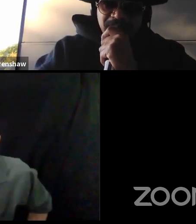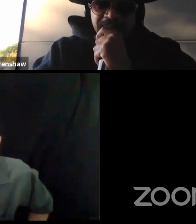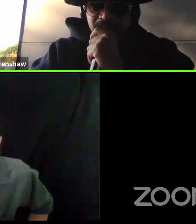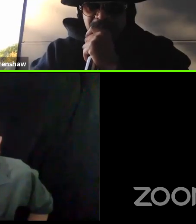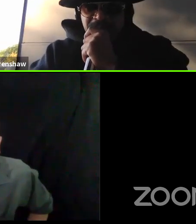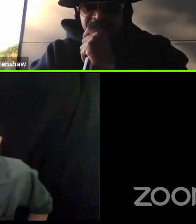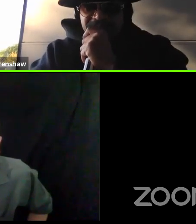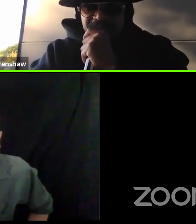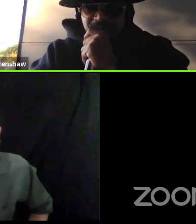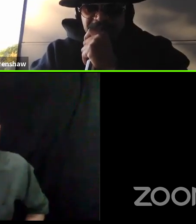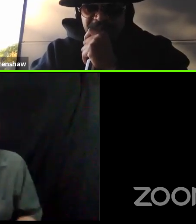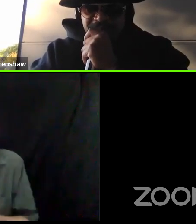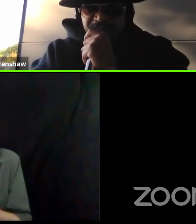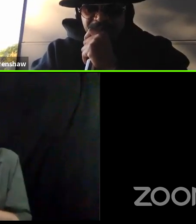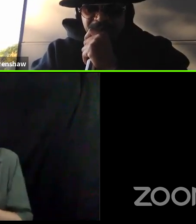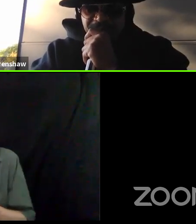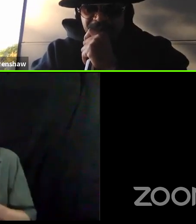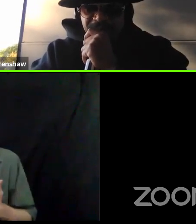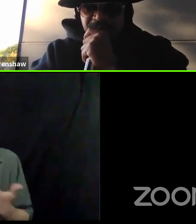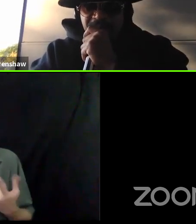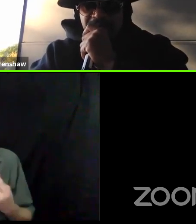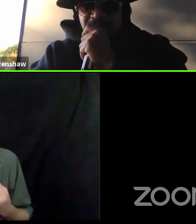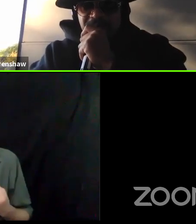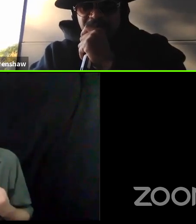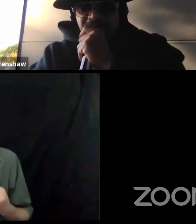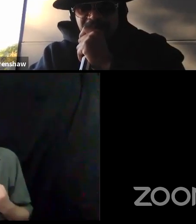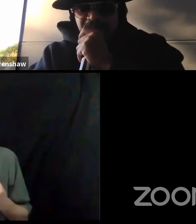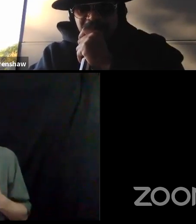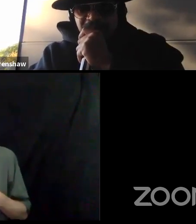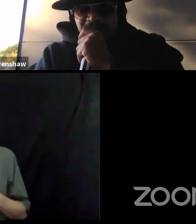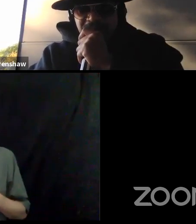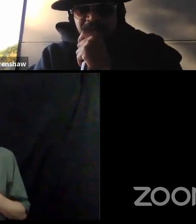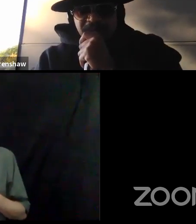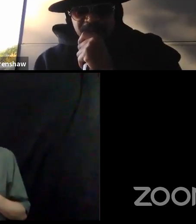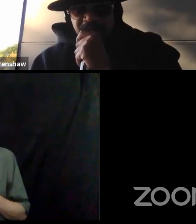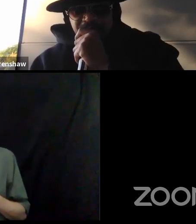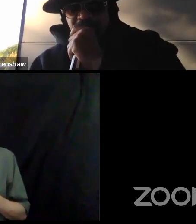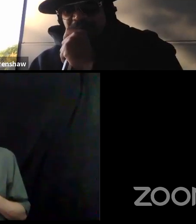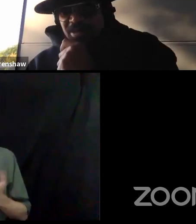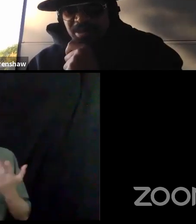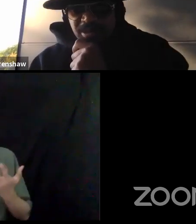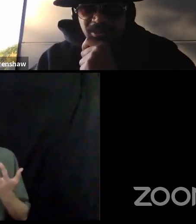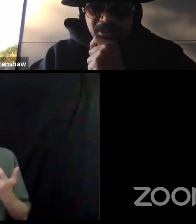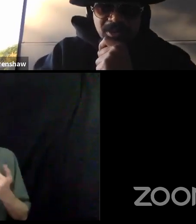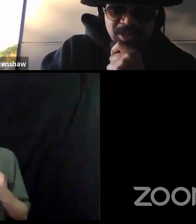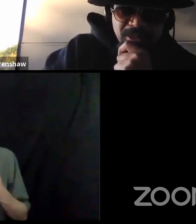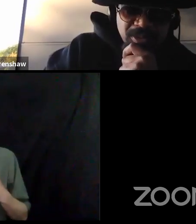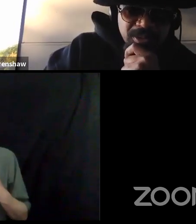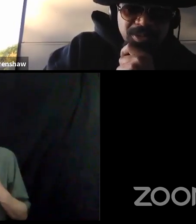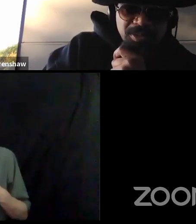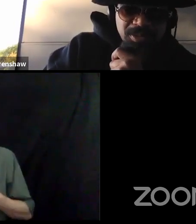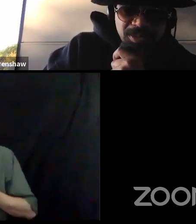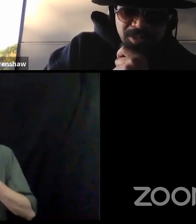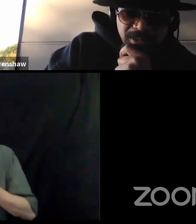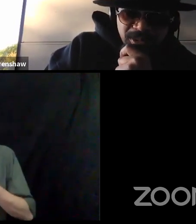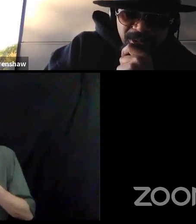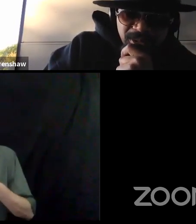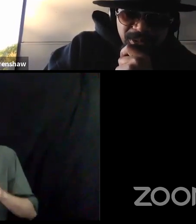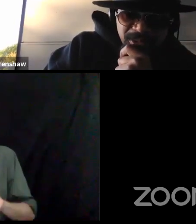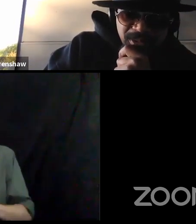All right. Well, let me see what I can do here. And does it have anything to do possibly with the actual connection,